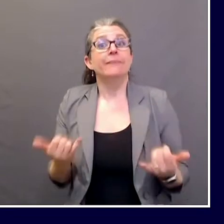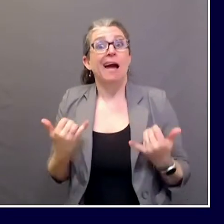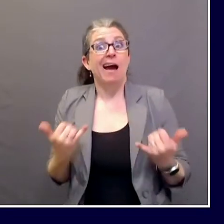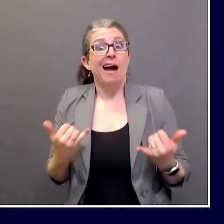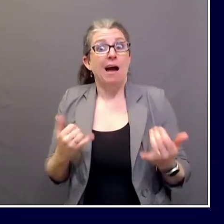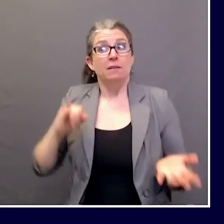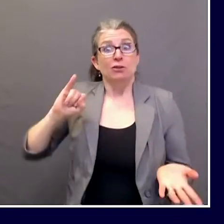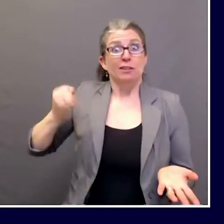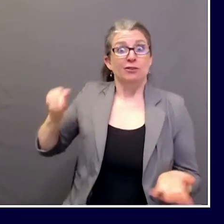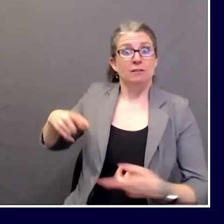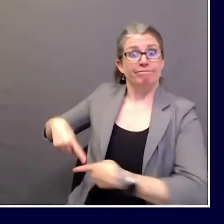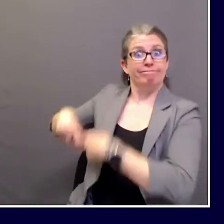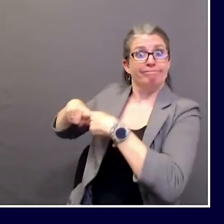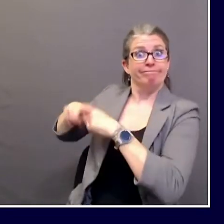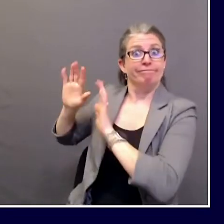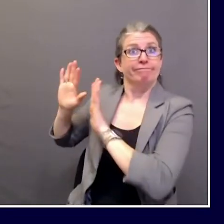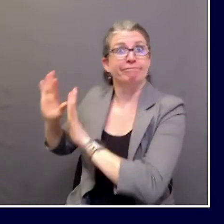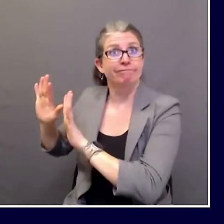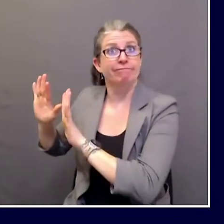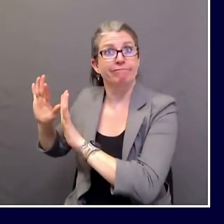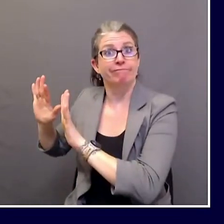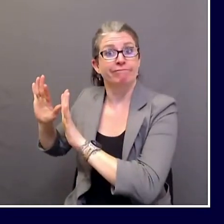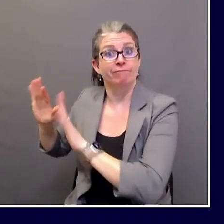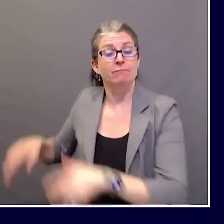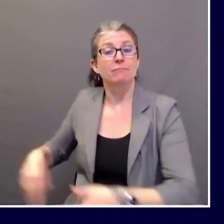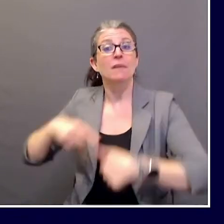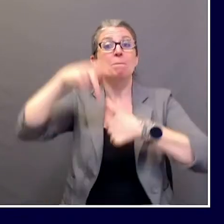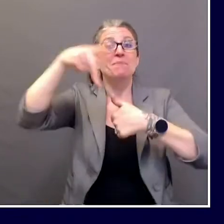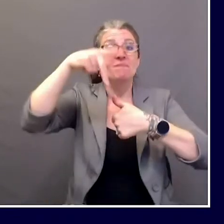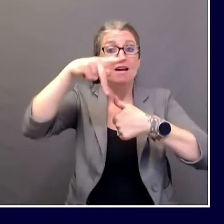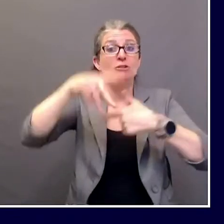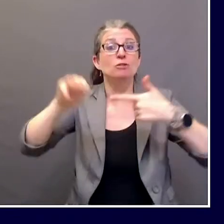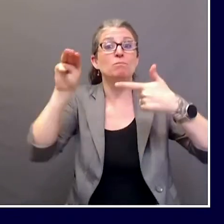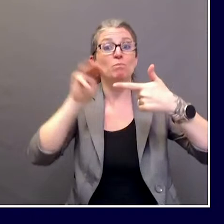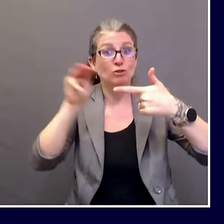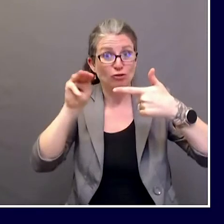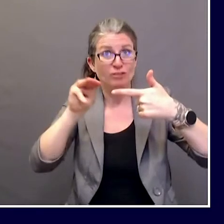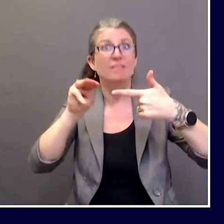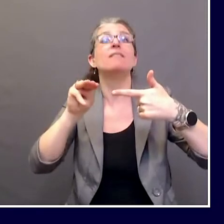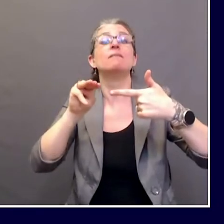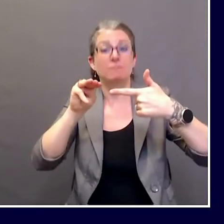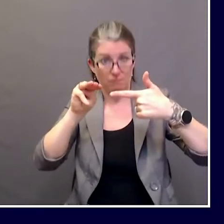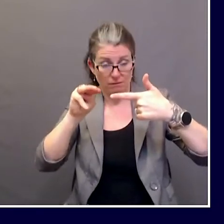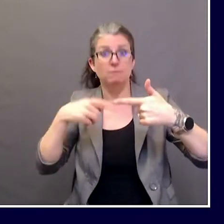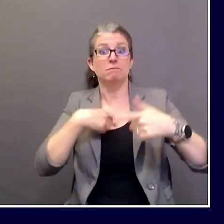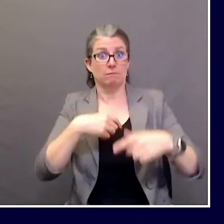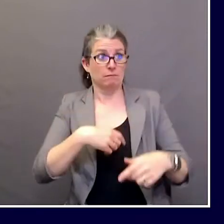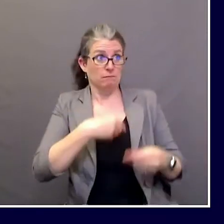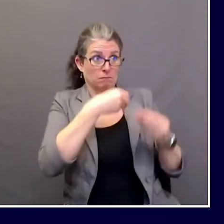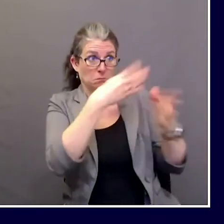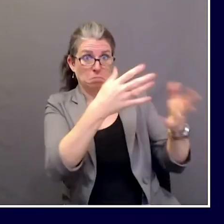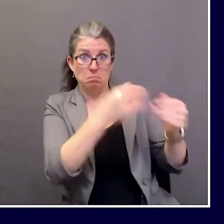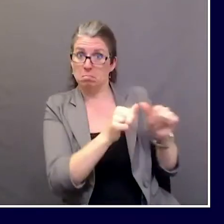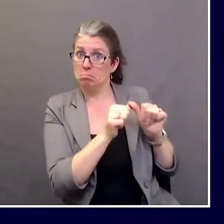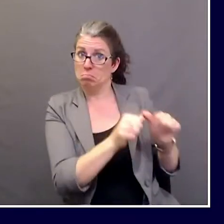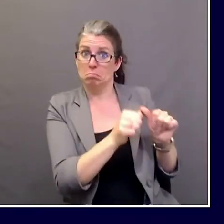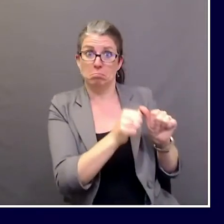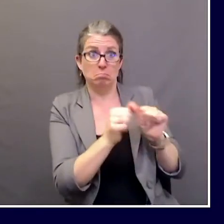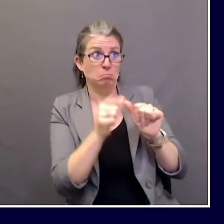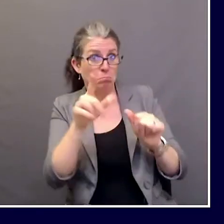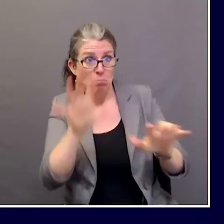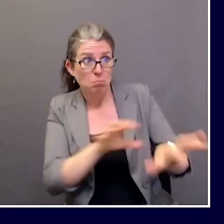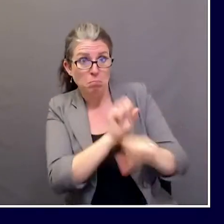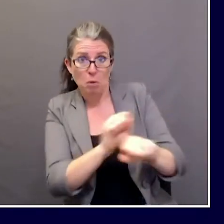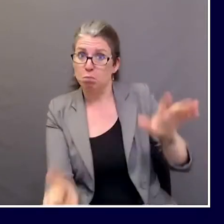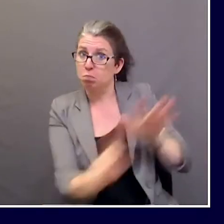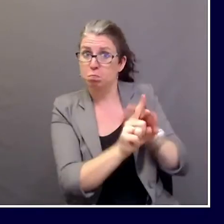of Pfizer and Moderna vaccine is continuing unabated. And that's why I continue to urge folks to keep signing